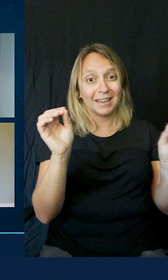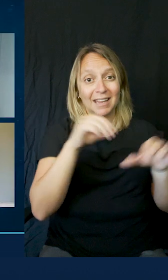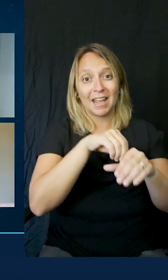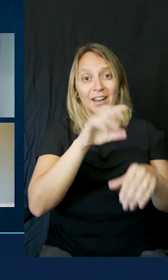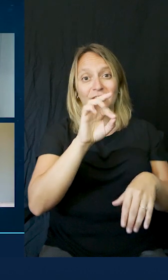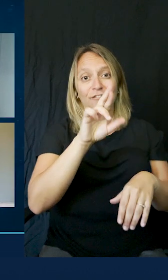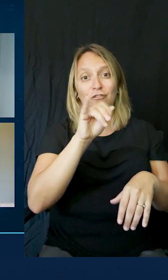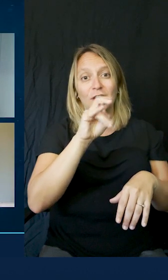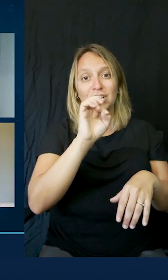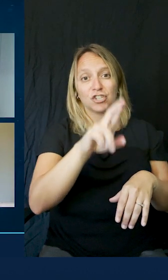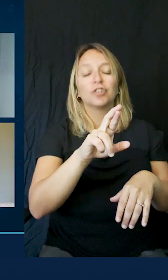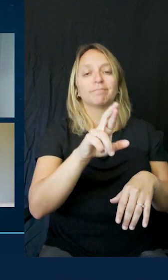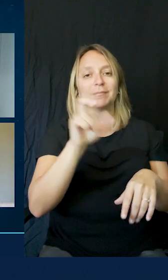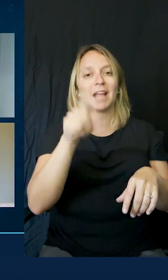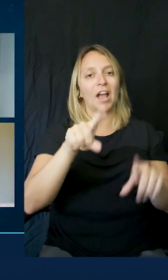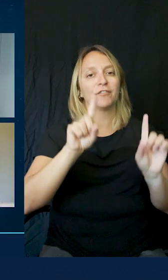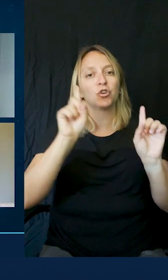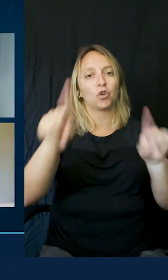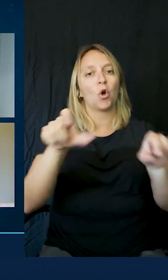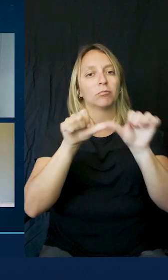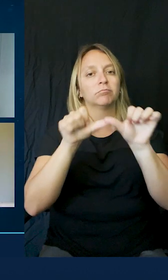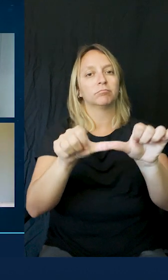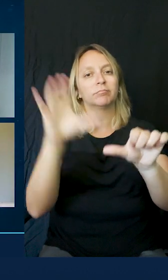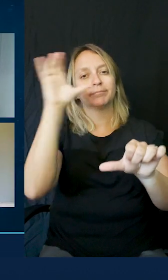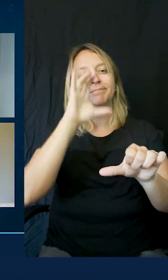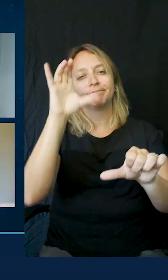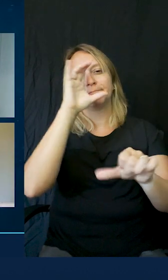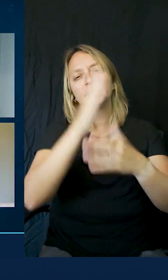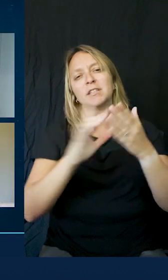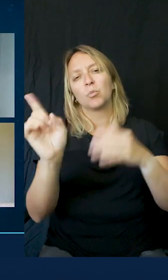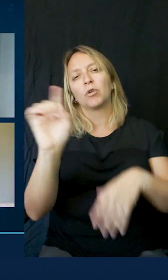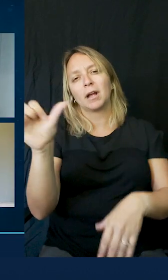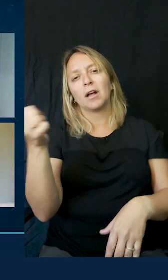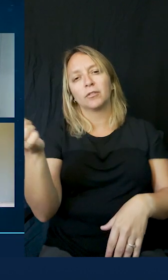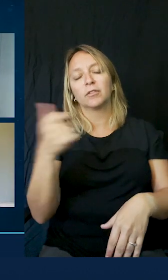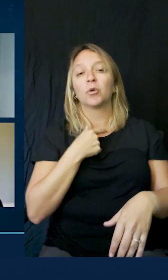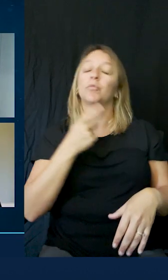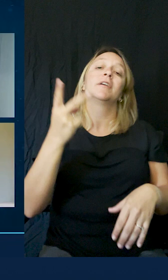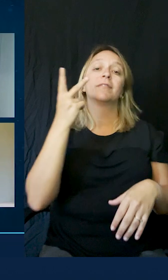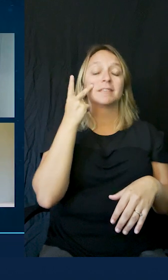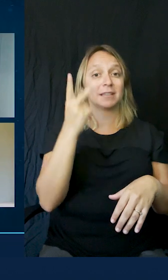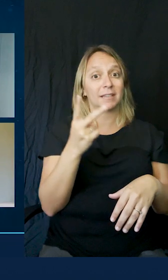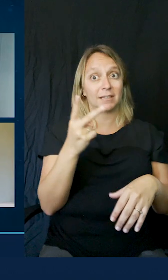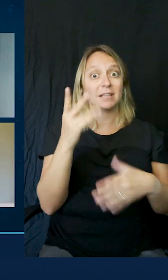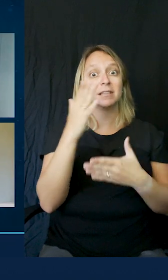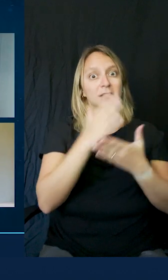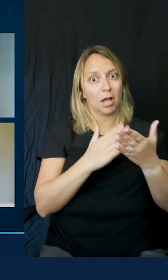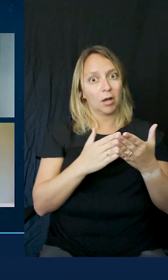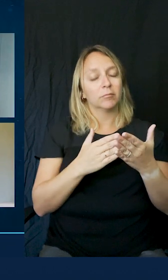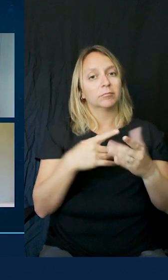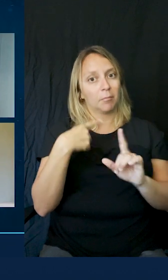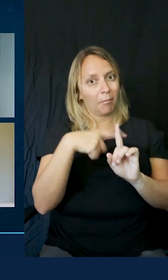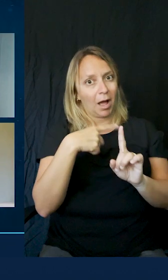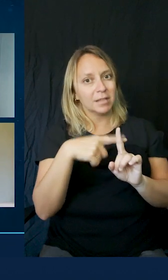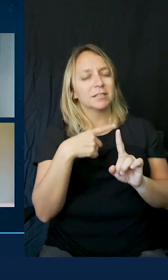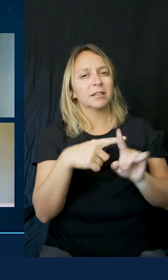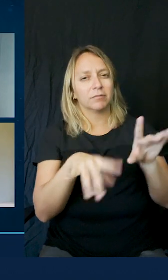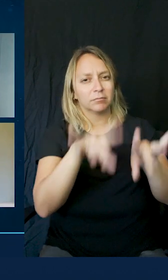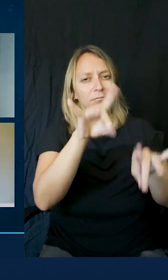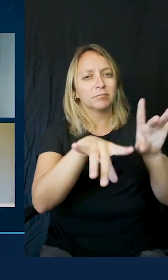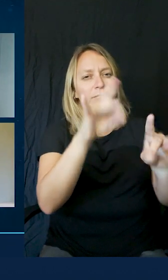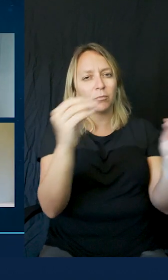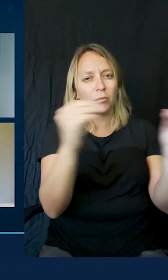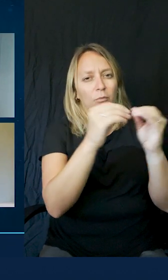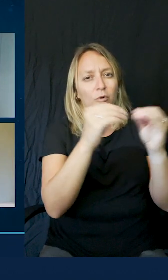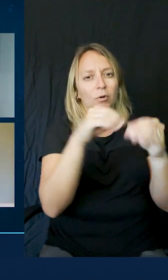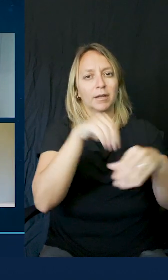else. We've been really encouraged to see some early returns on the Elwha. We think they're probably picking up some there, but anymore they're